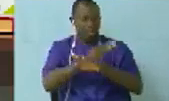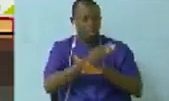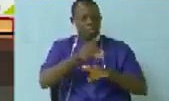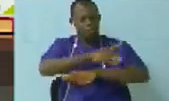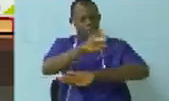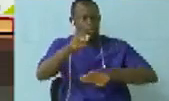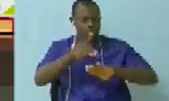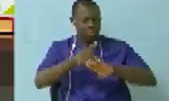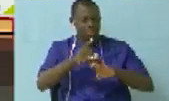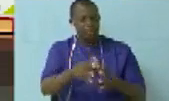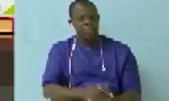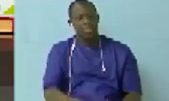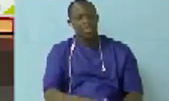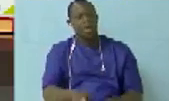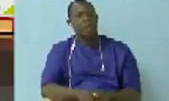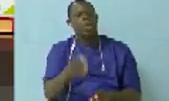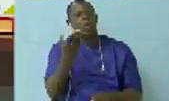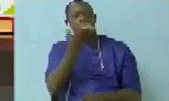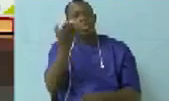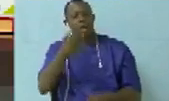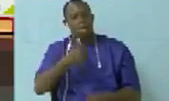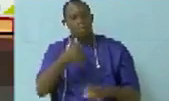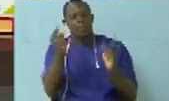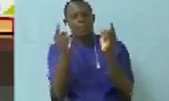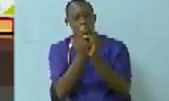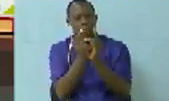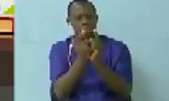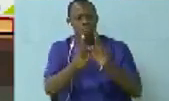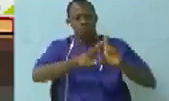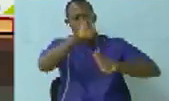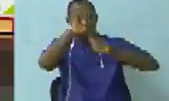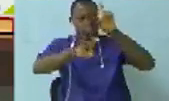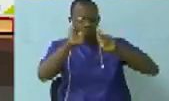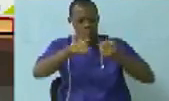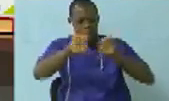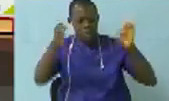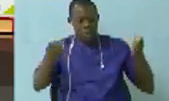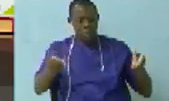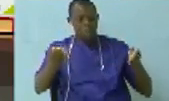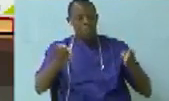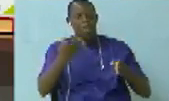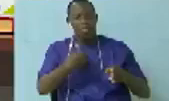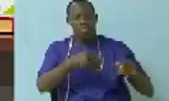Where I met a panel already seated. In